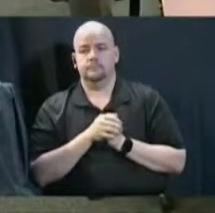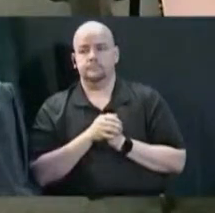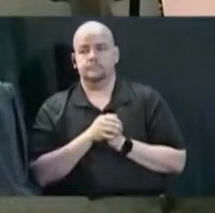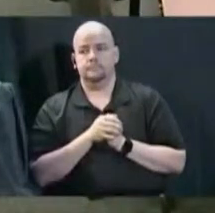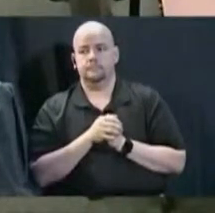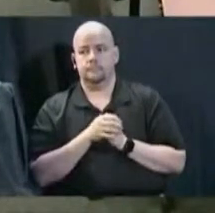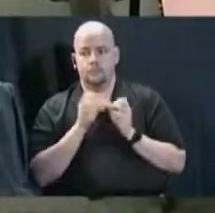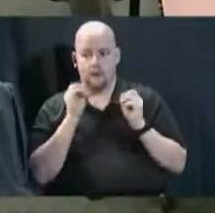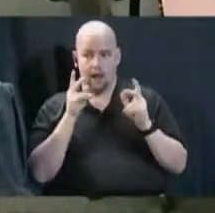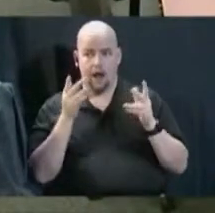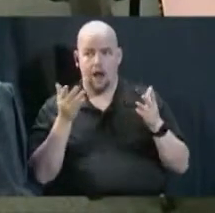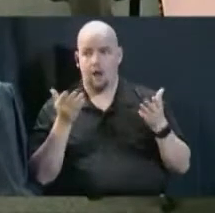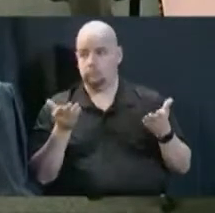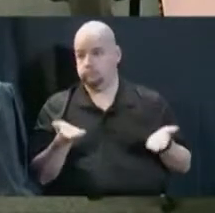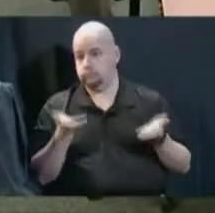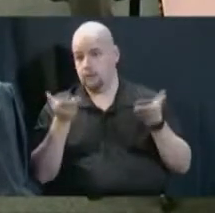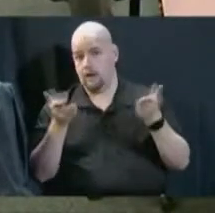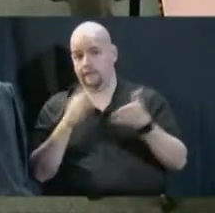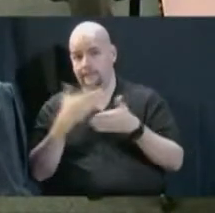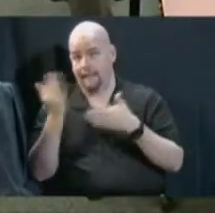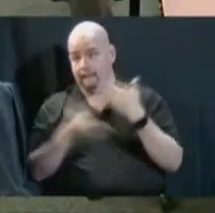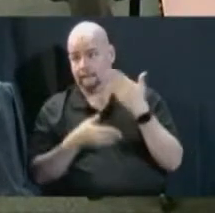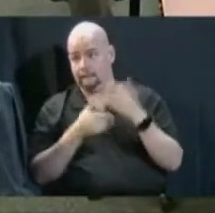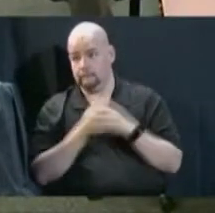I will entertain a motion to adjourn then.